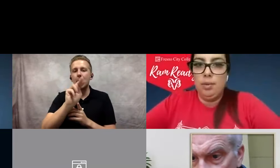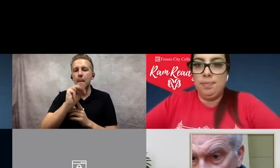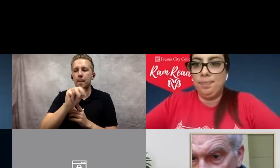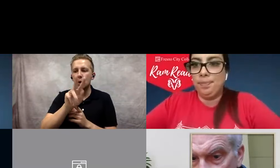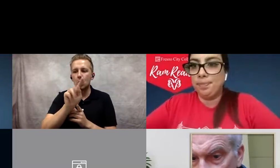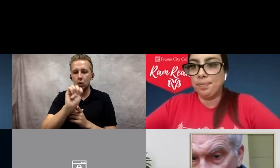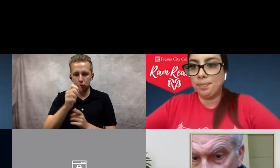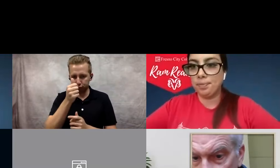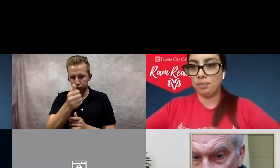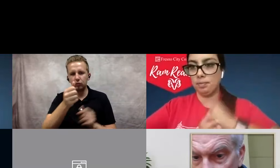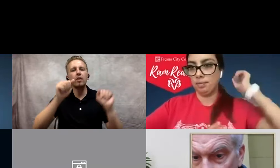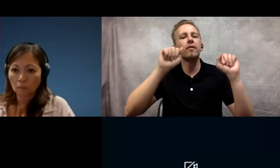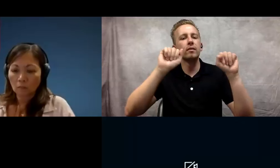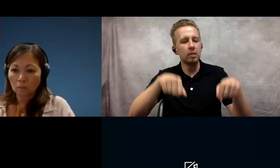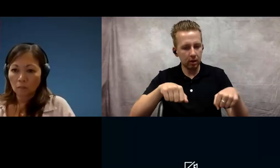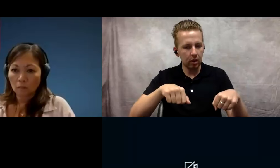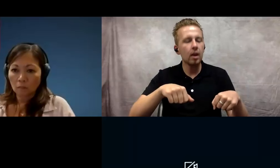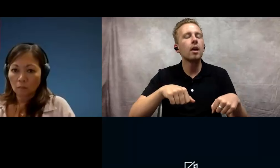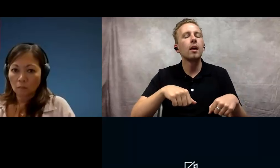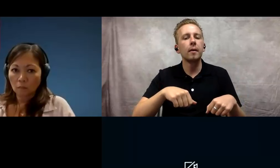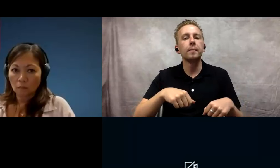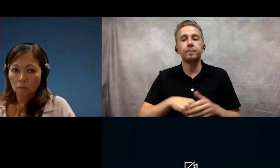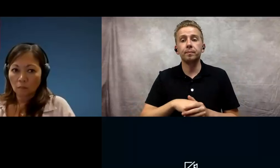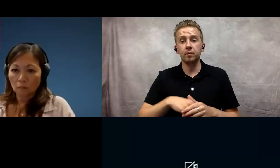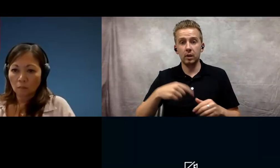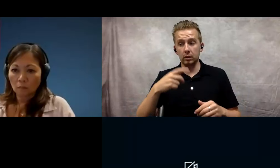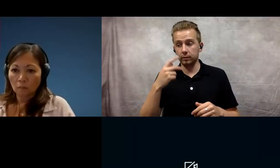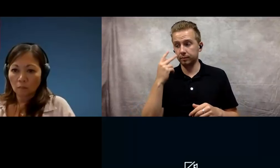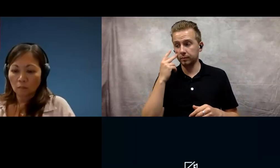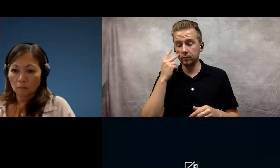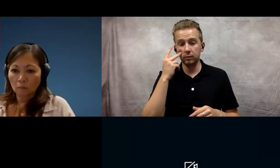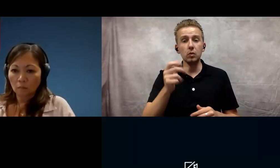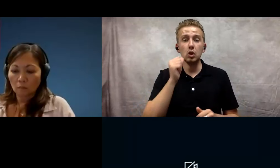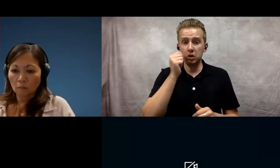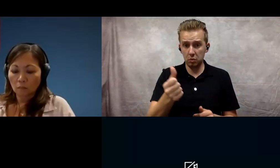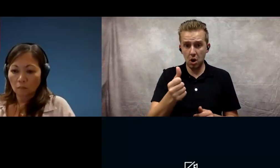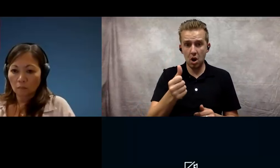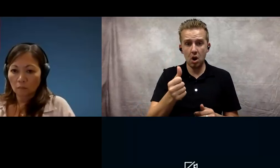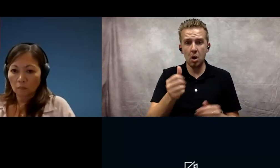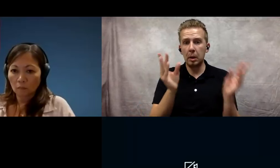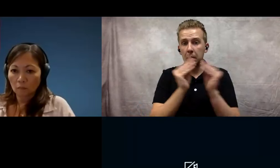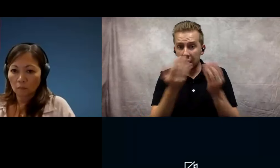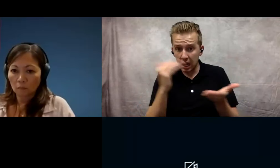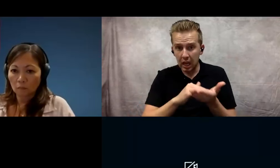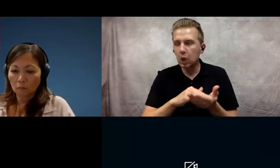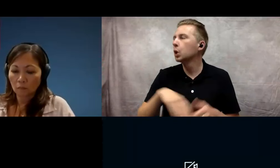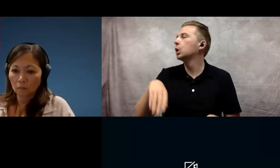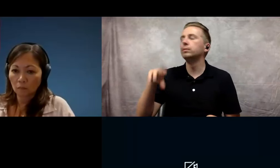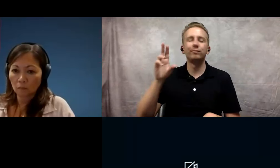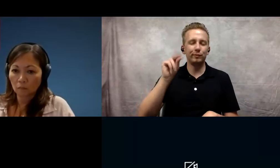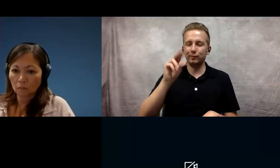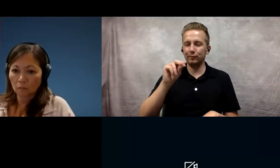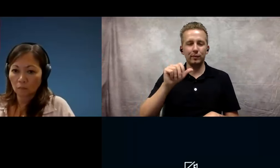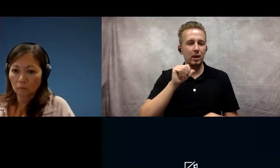those. I have one. Is tomorrow, are we meeting again? No. So RamReady concludes today, so we're not